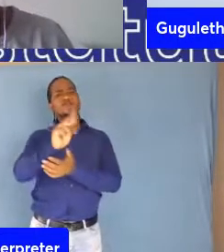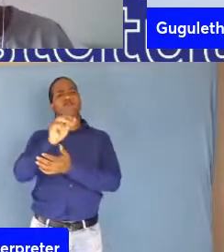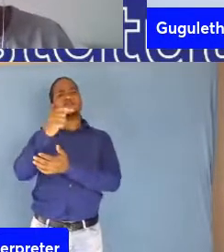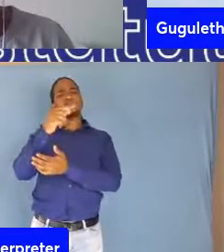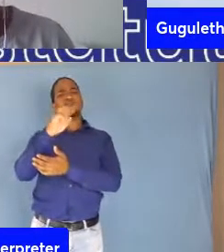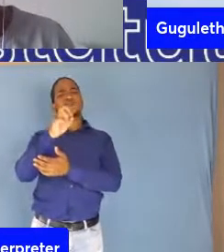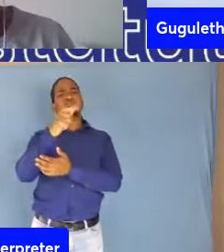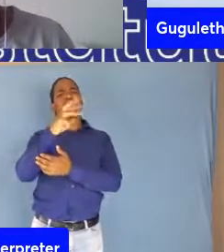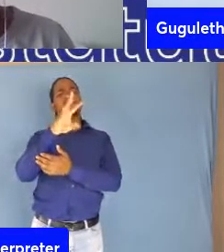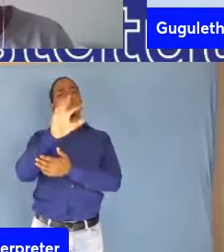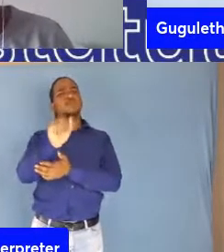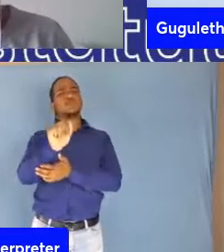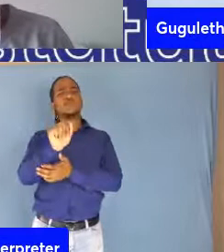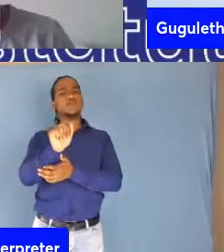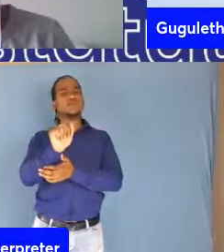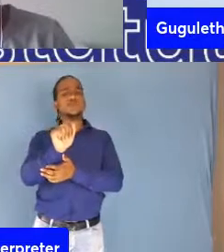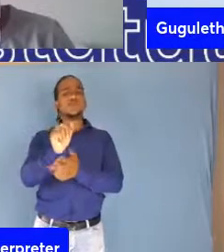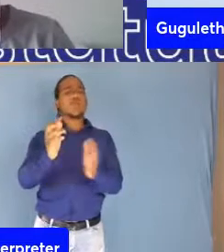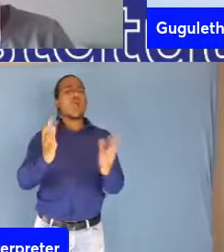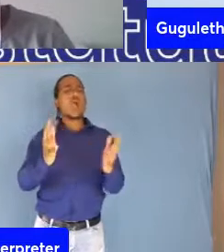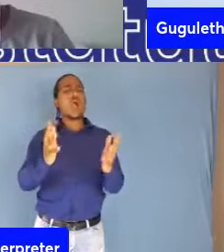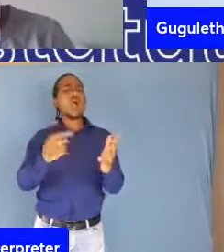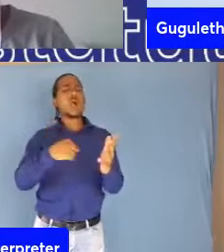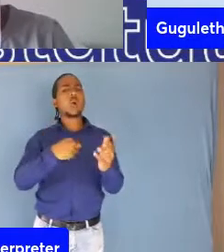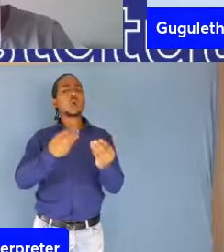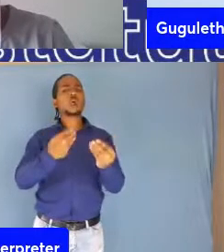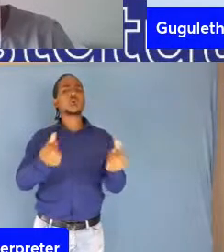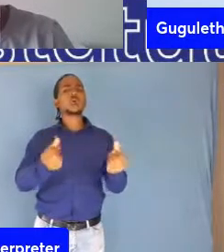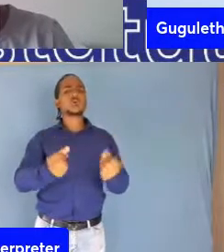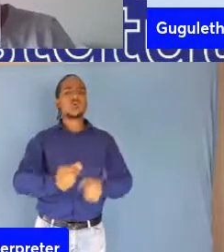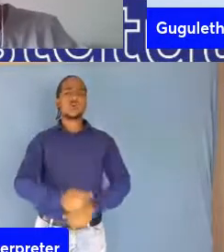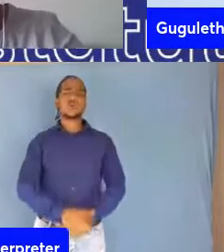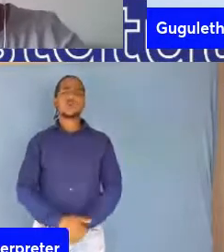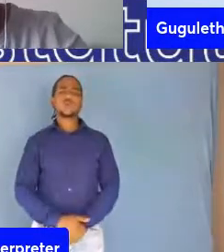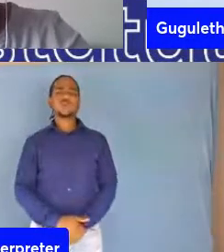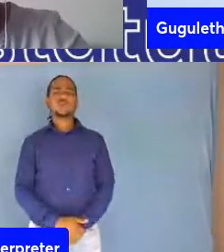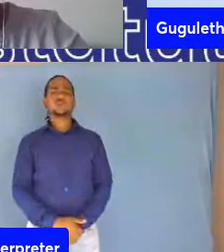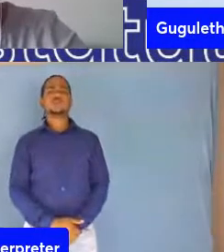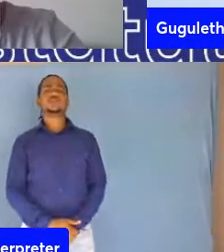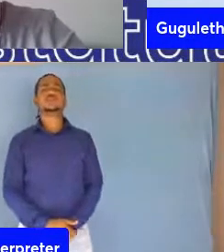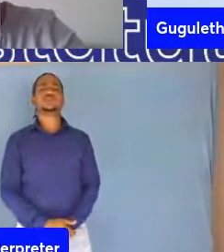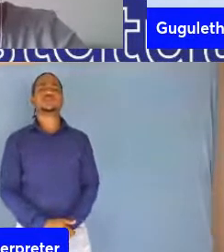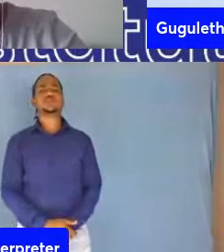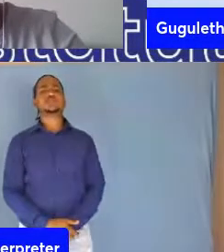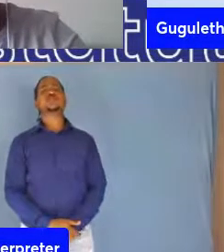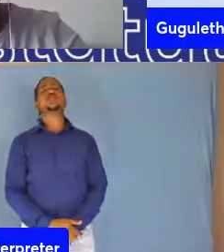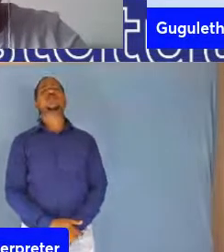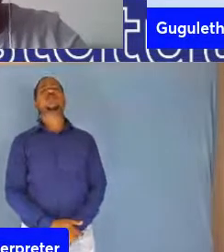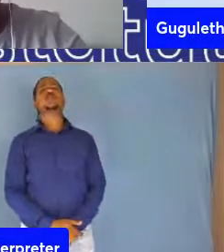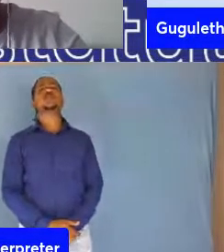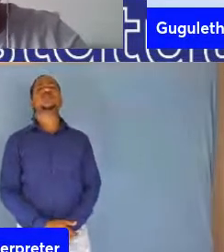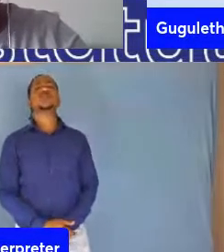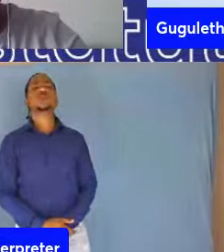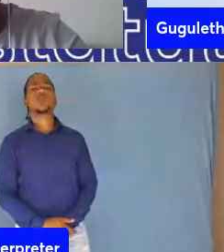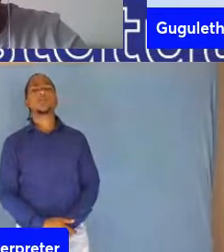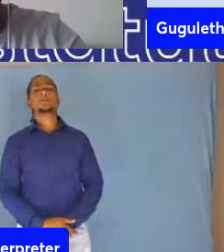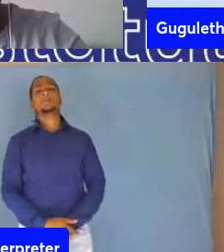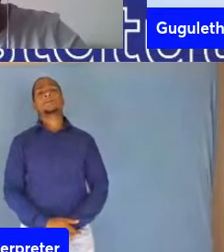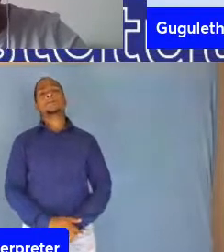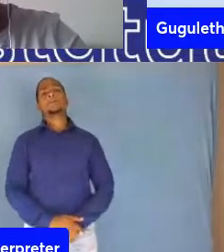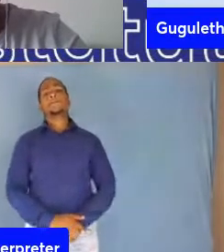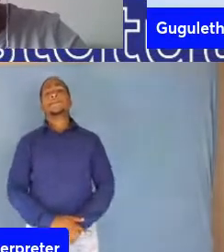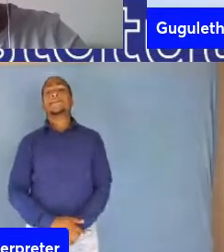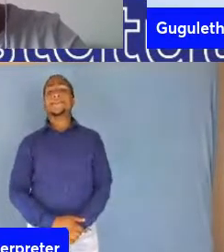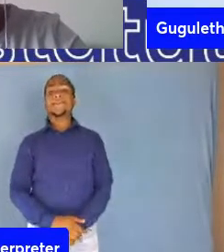how do we address this? Look, I mean, it's difficult. I think one of the things that is an